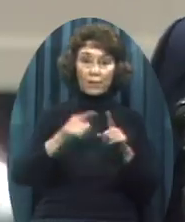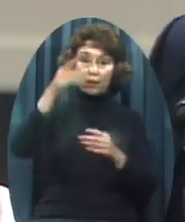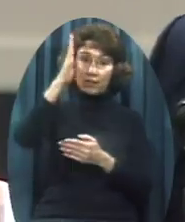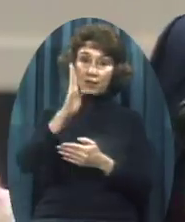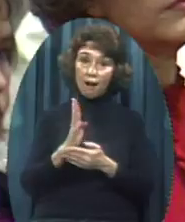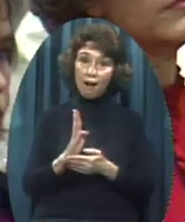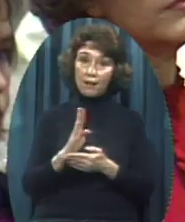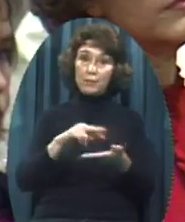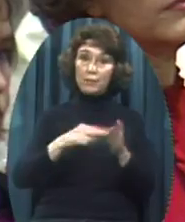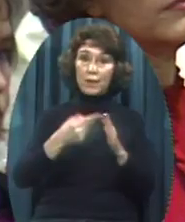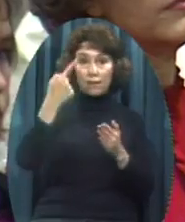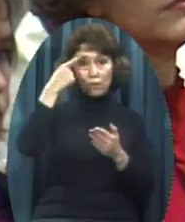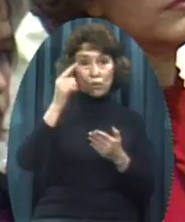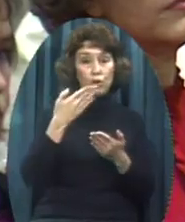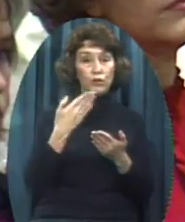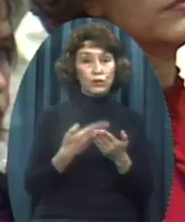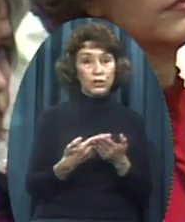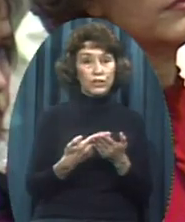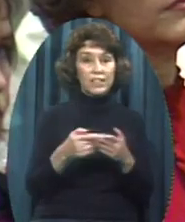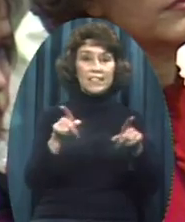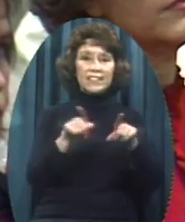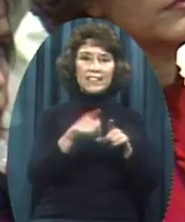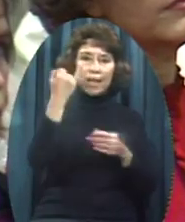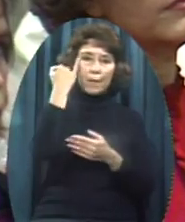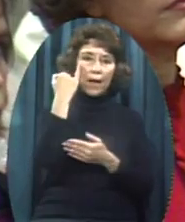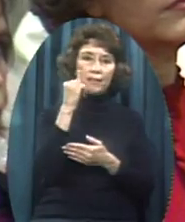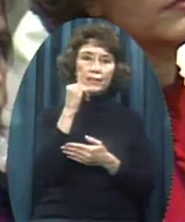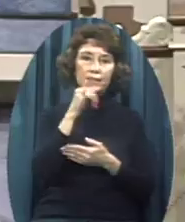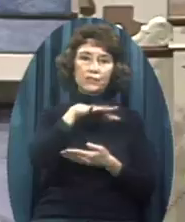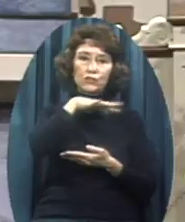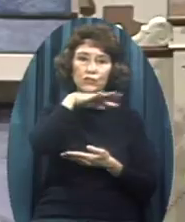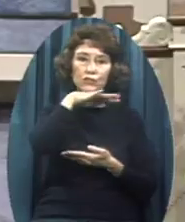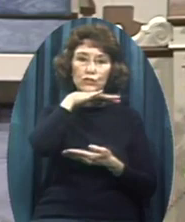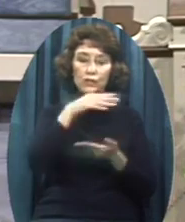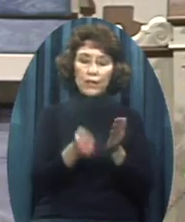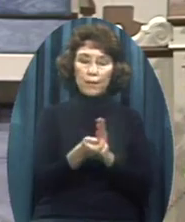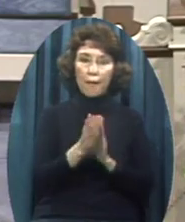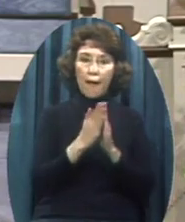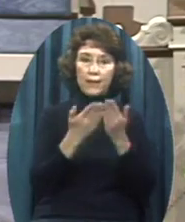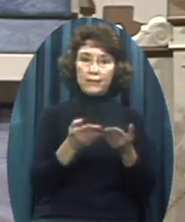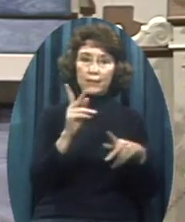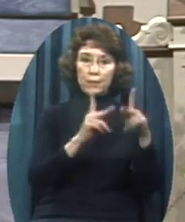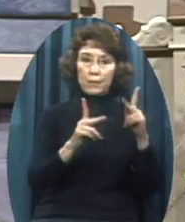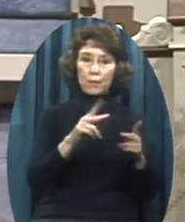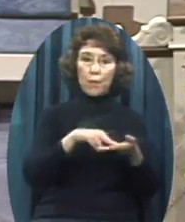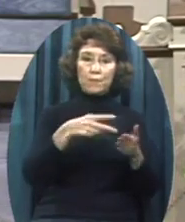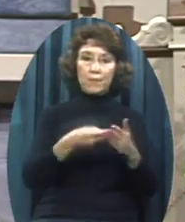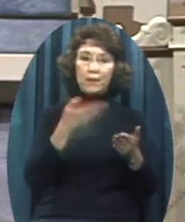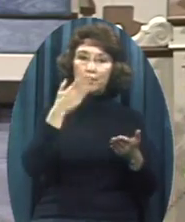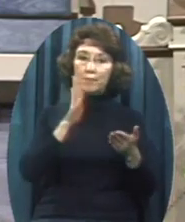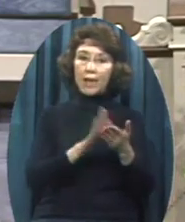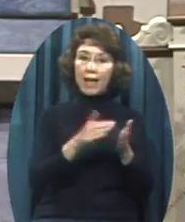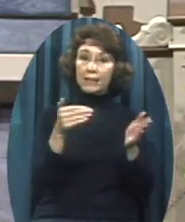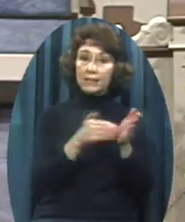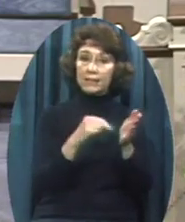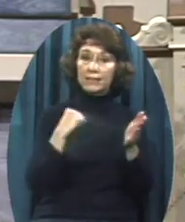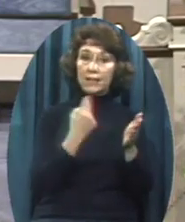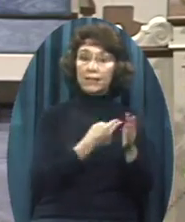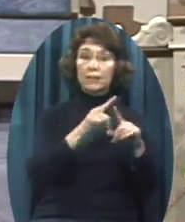it for evil. They meant it for evil, but God meant it for good. And so he can always, if our hearts are right, turn it